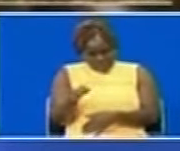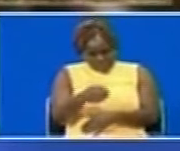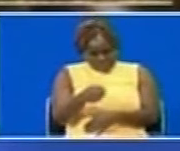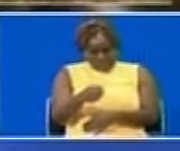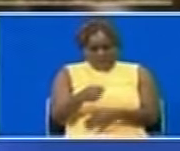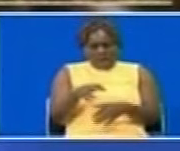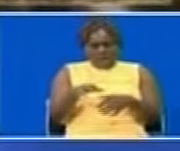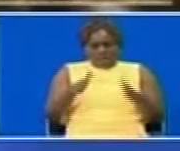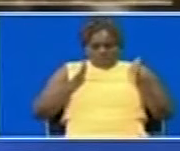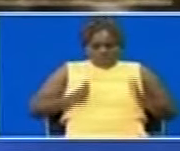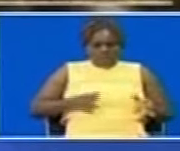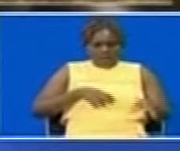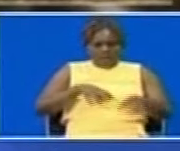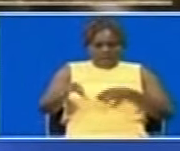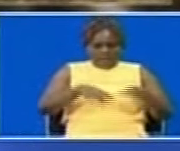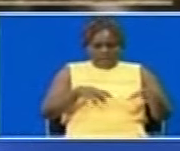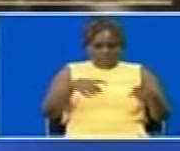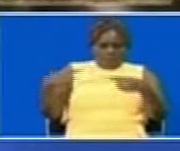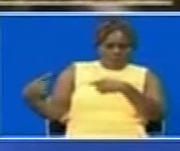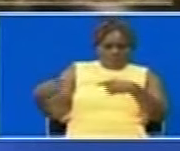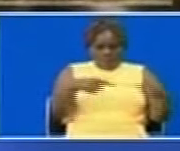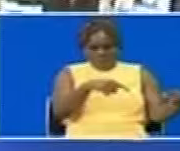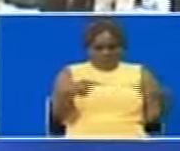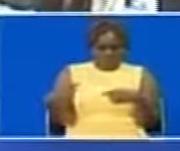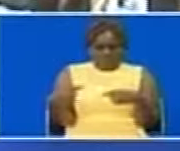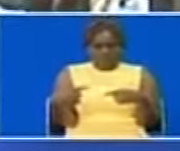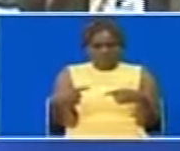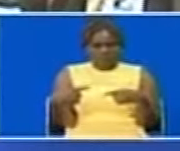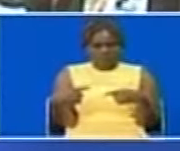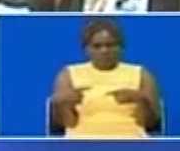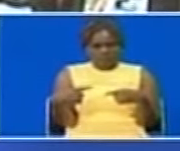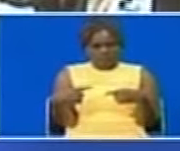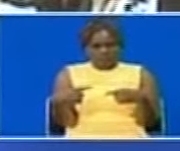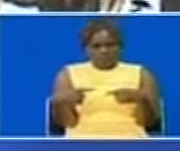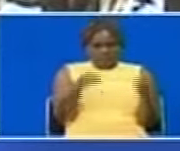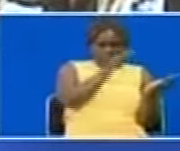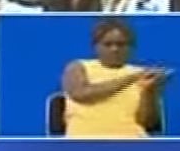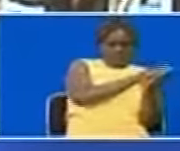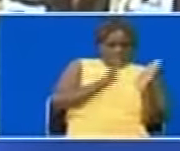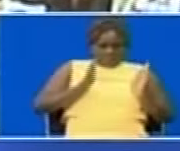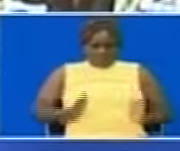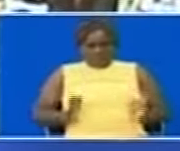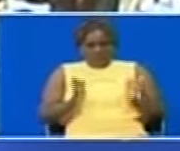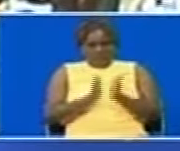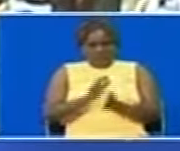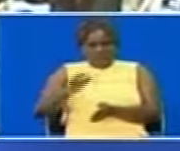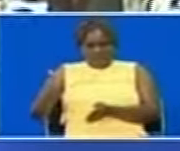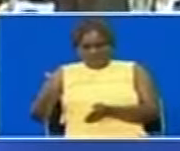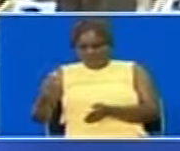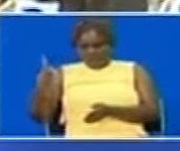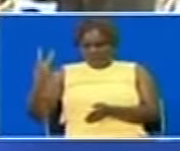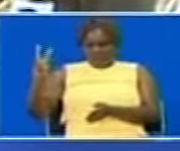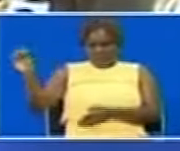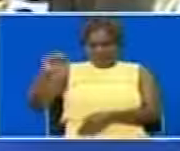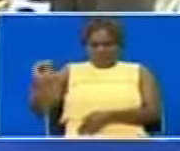human-wildlife conflict in the Amboseli-Kyulu Tsavo ecosystem. David Bates, a conservationist, together with Sidayo Leng rangers, found